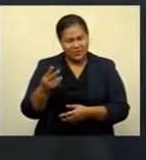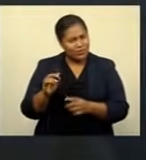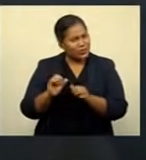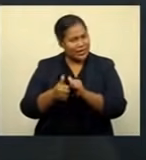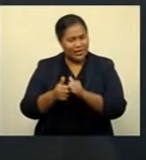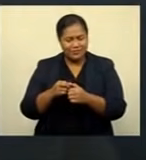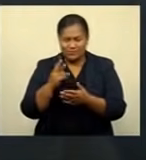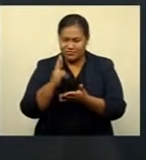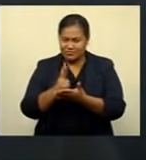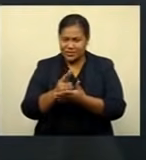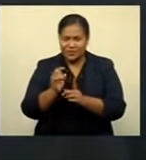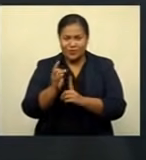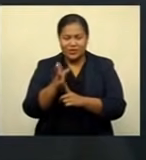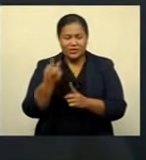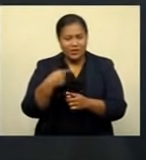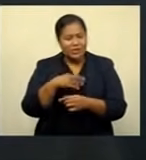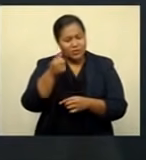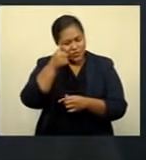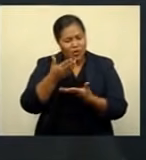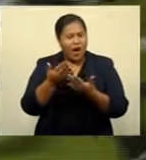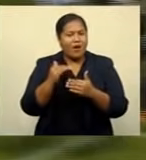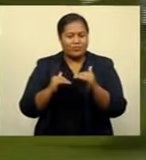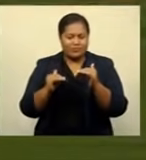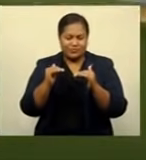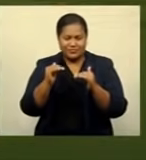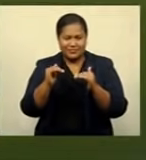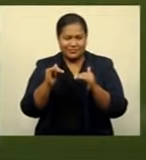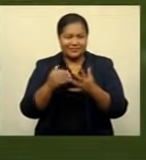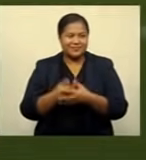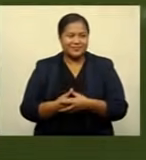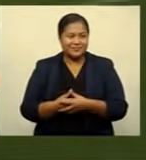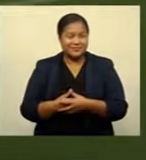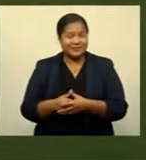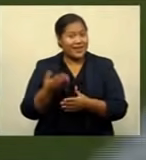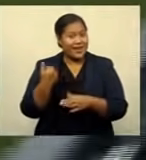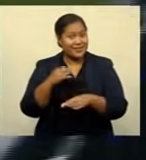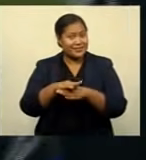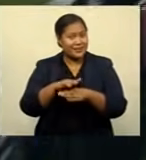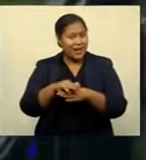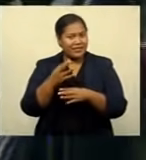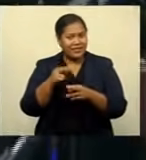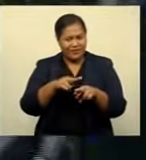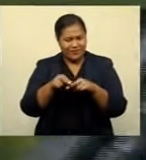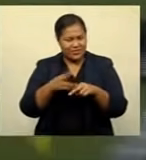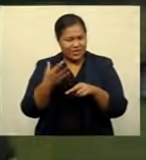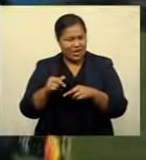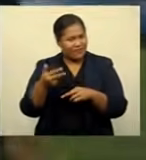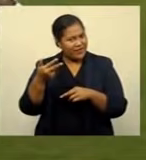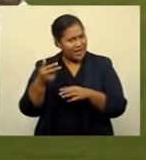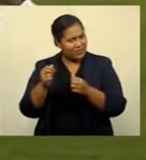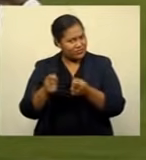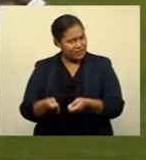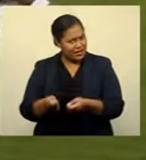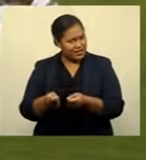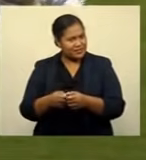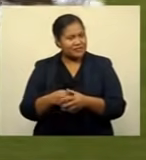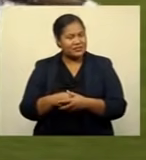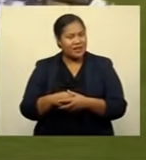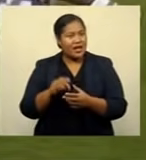important to us to find out exactly where we are and who we've got. Last night, Fiji conceded 8 tries and scored 1. And for